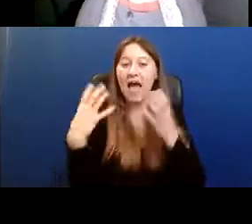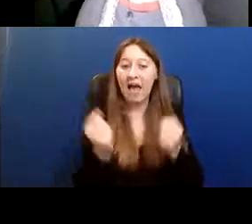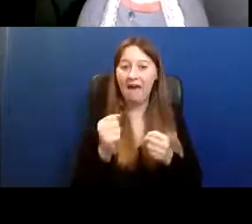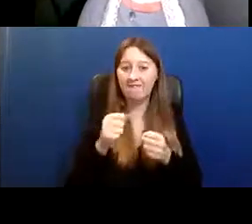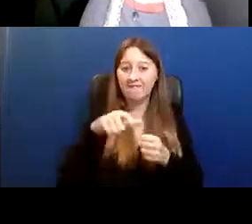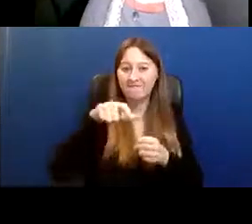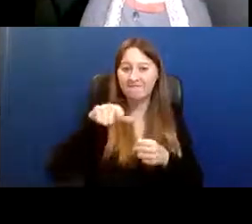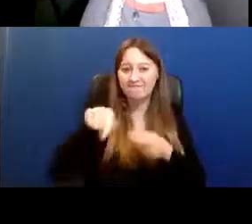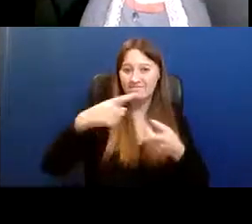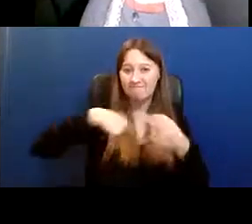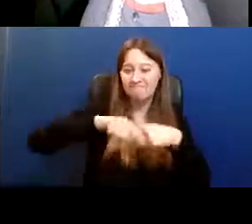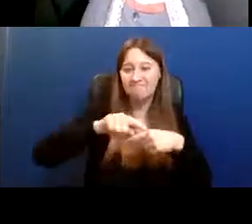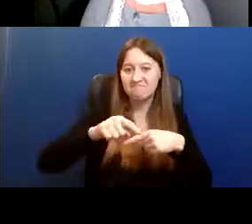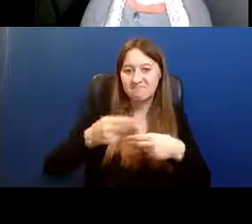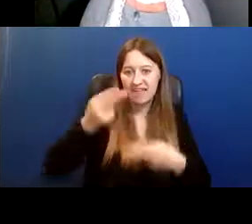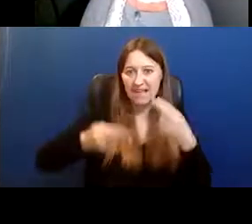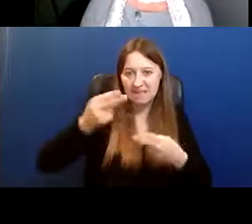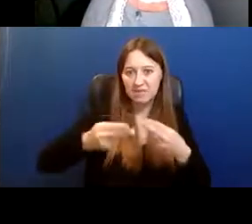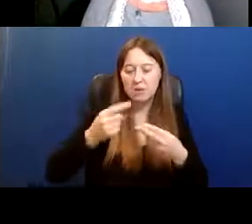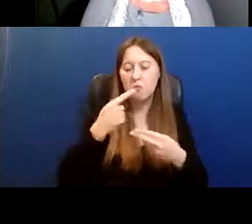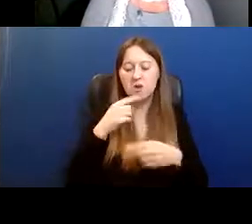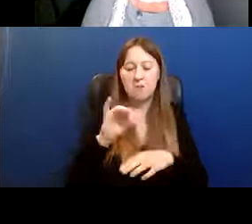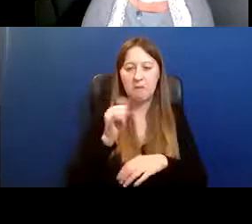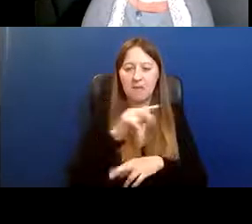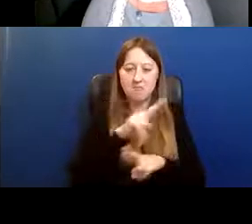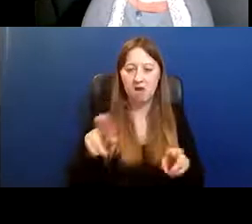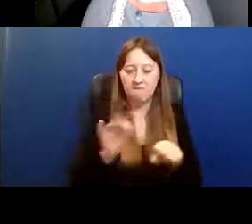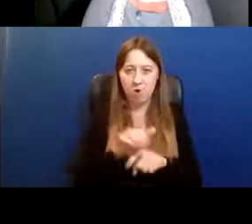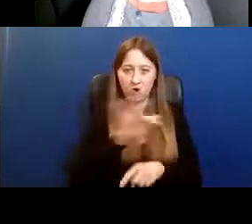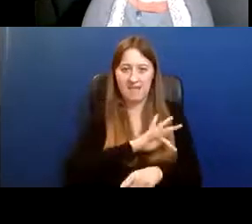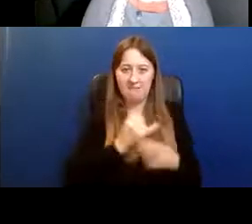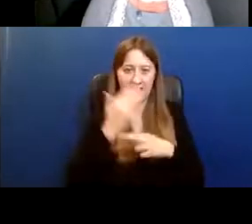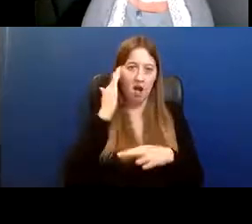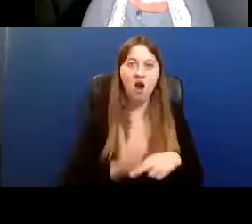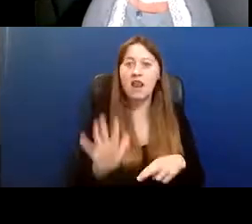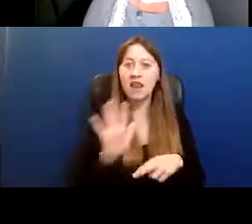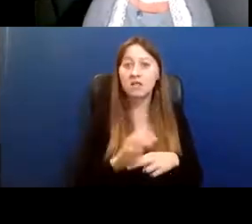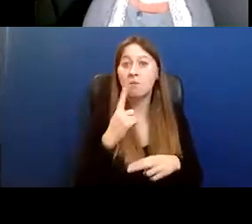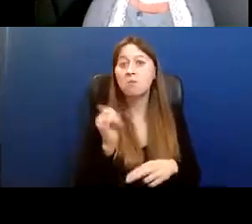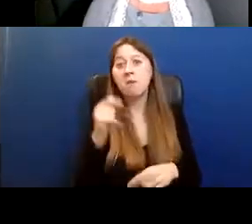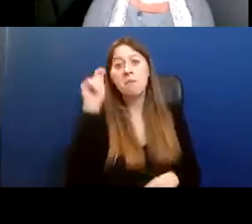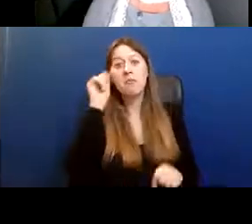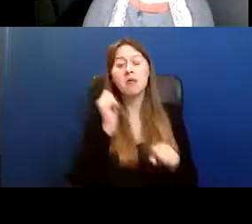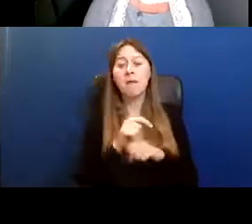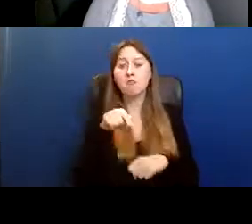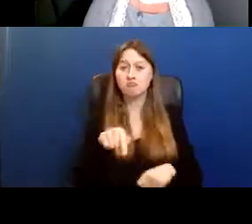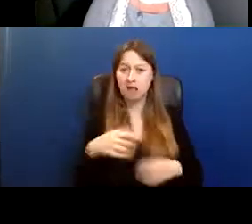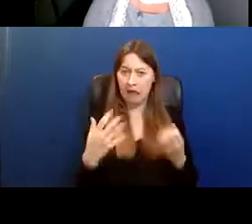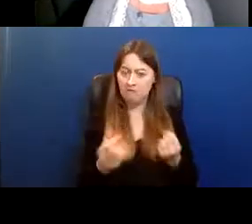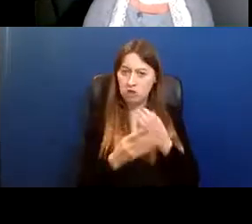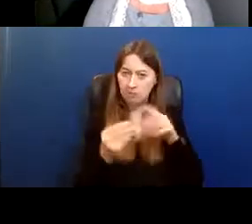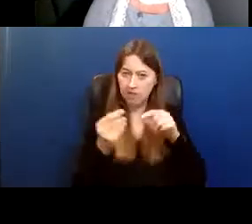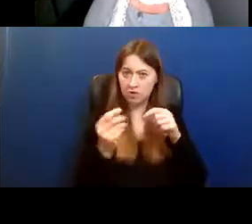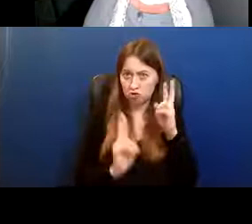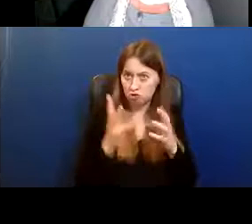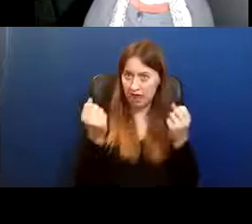for yourselves over in Ireland, but it's something to think about, I suppose, whether that something like this is necessary in Ireland as well for Irish